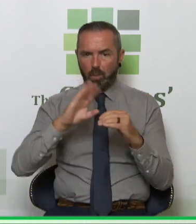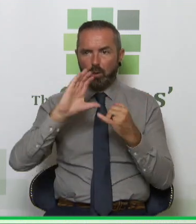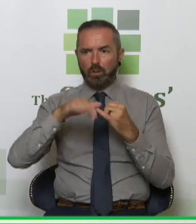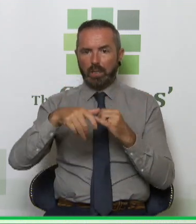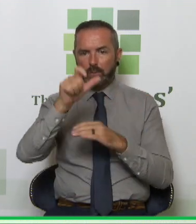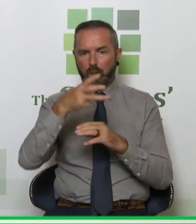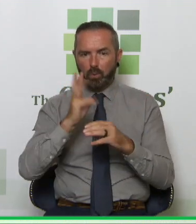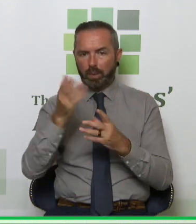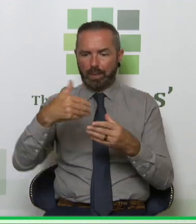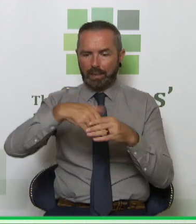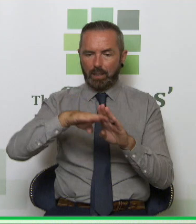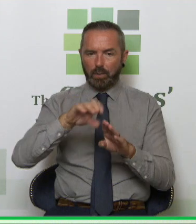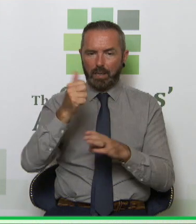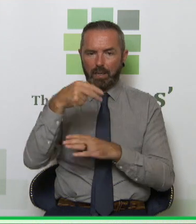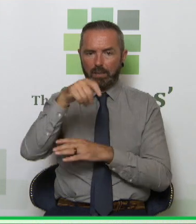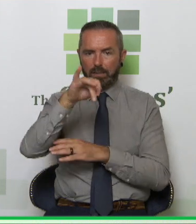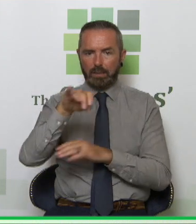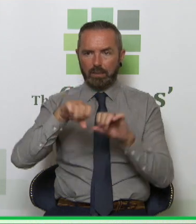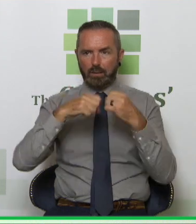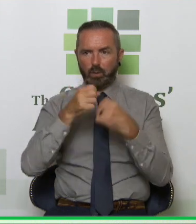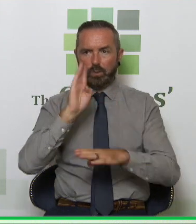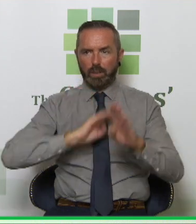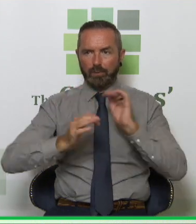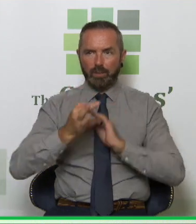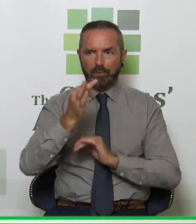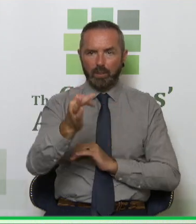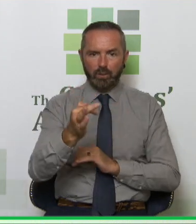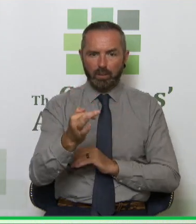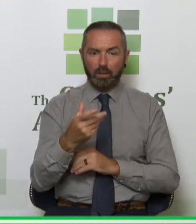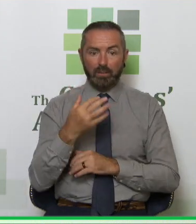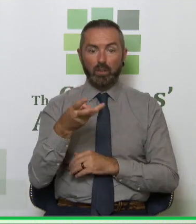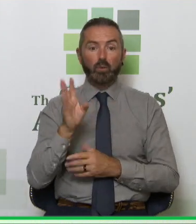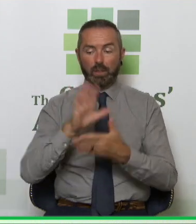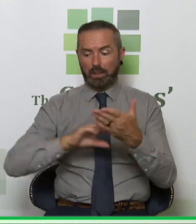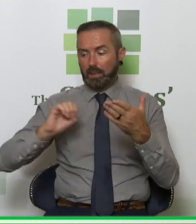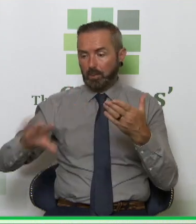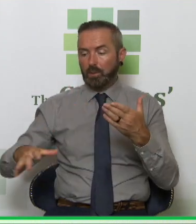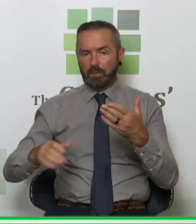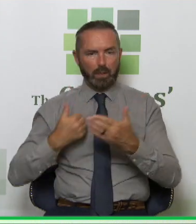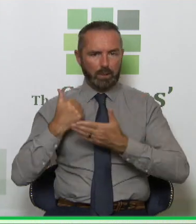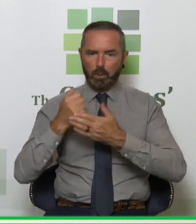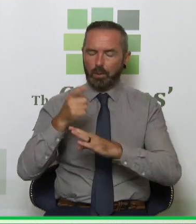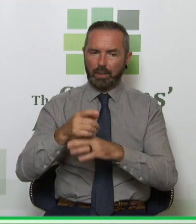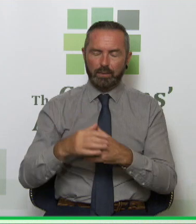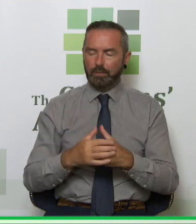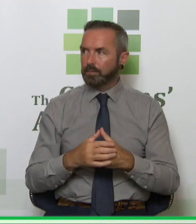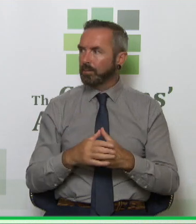someone will engage in antisocial behavior in the future, even if they are eventually expunged, and I absolutely support Lynn's bill on that. And secondly, prison. It